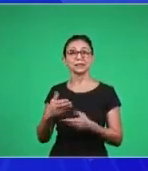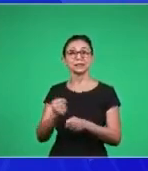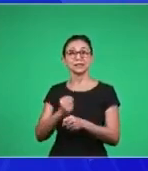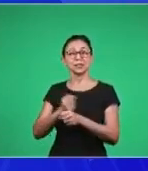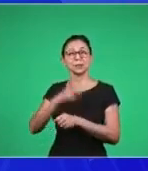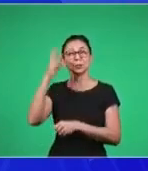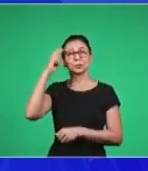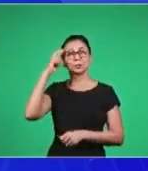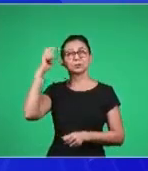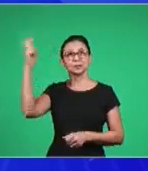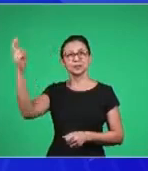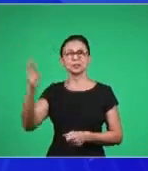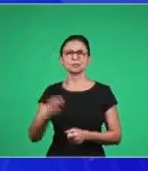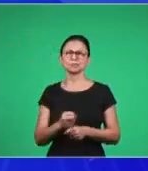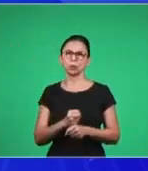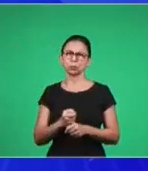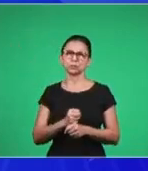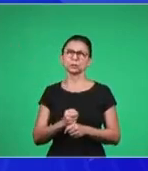were called.